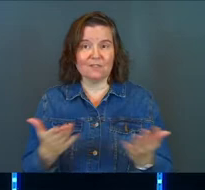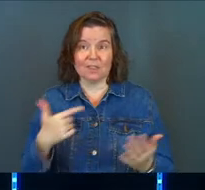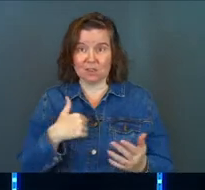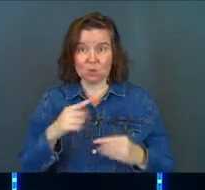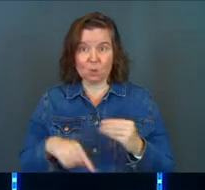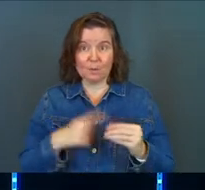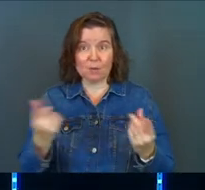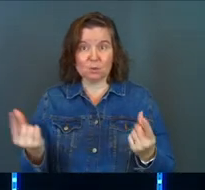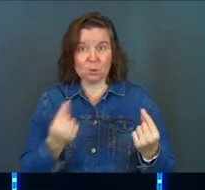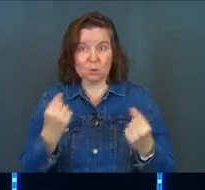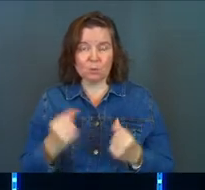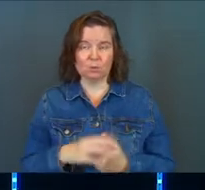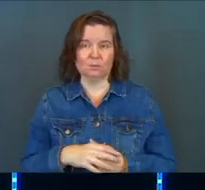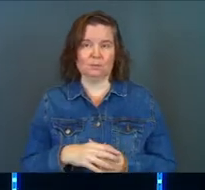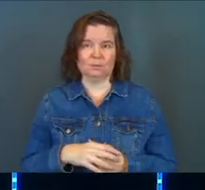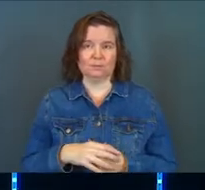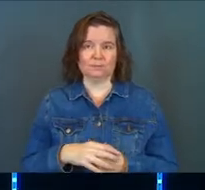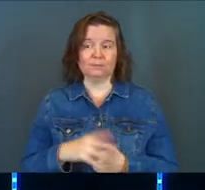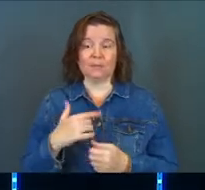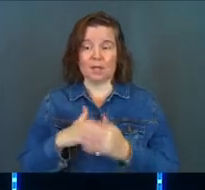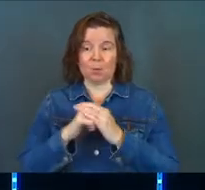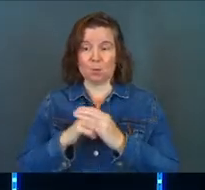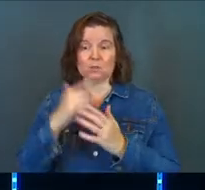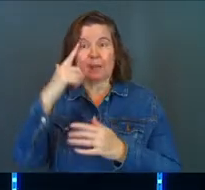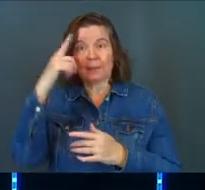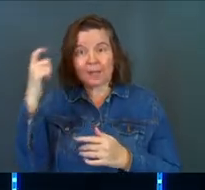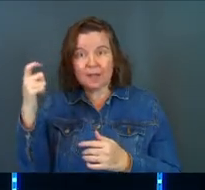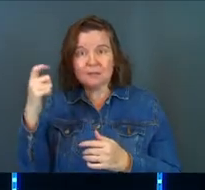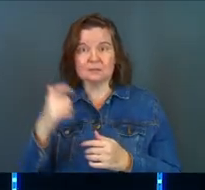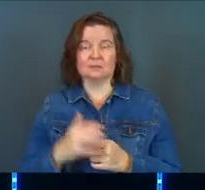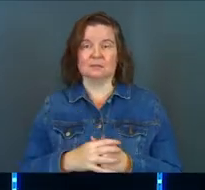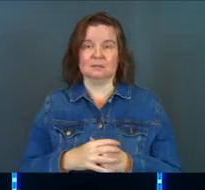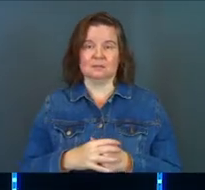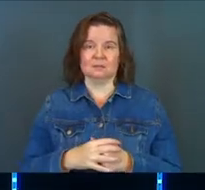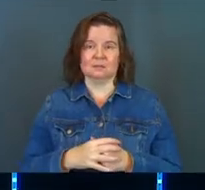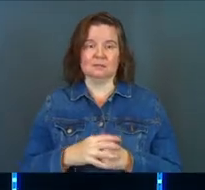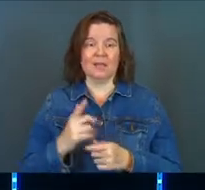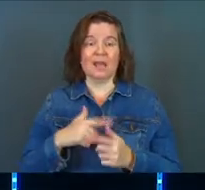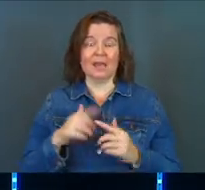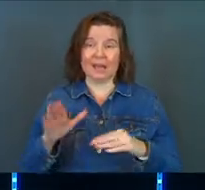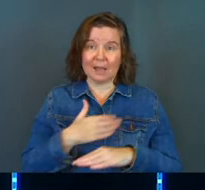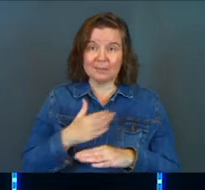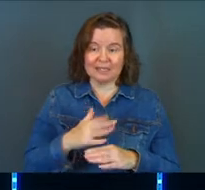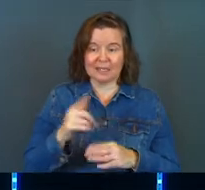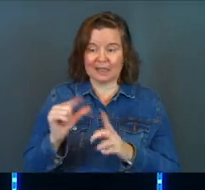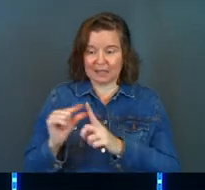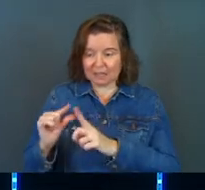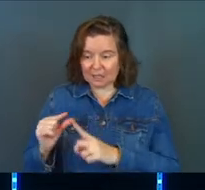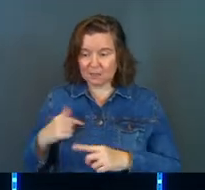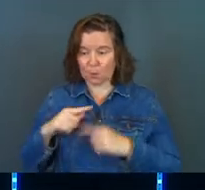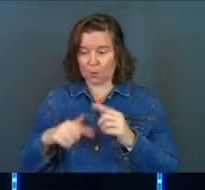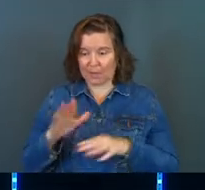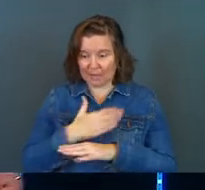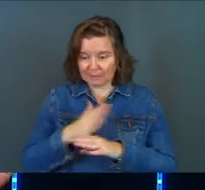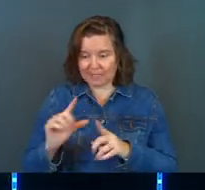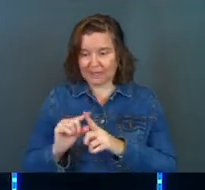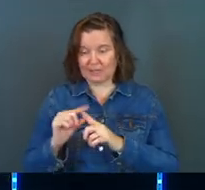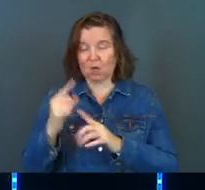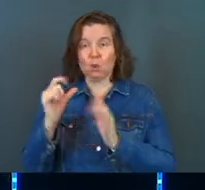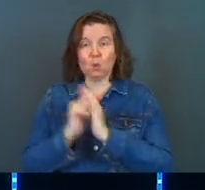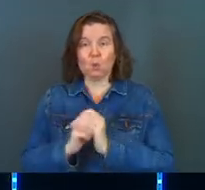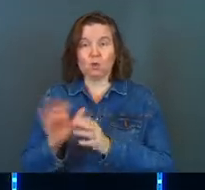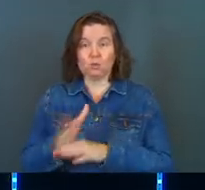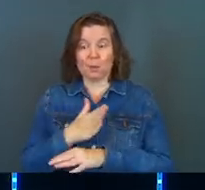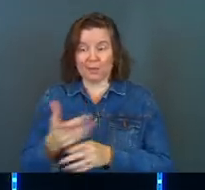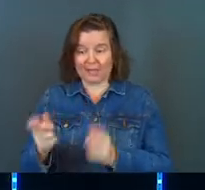everything that you're about to do. I'm worshiping because, and I'm singing the lyrics, and when I'm singing the lyrics of the